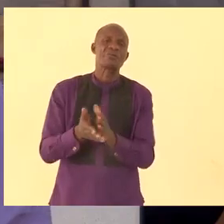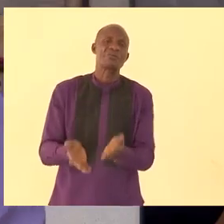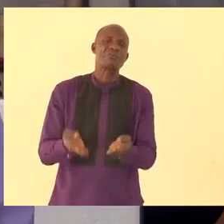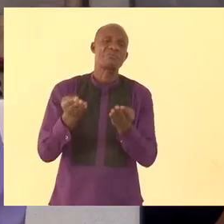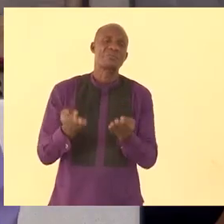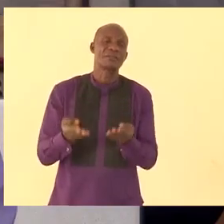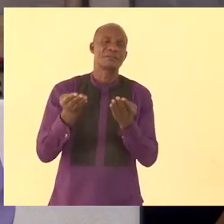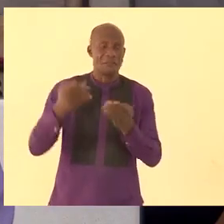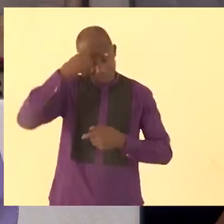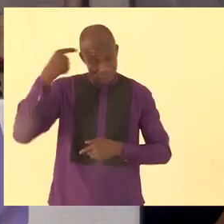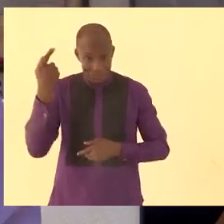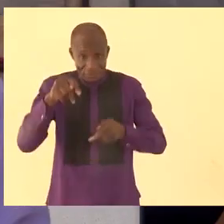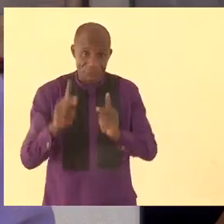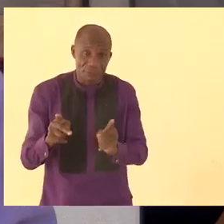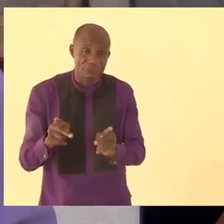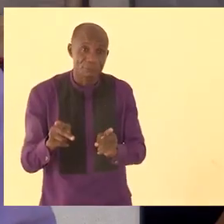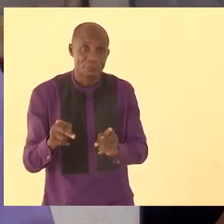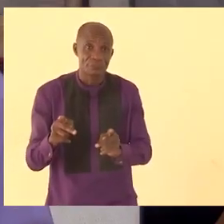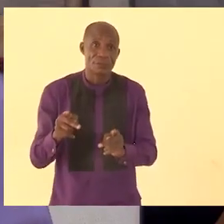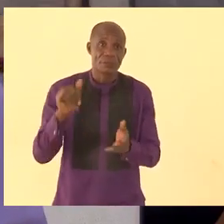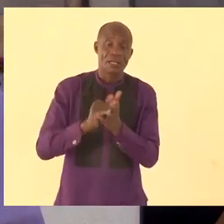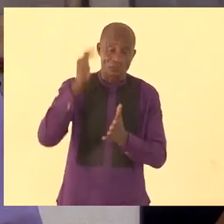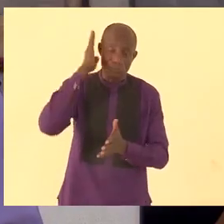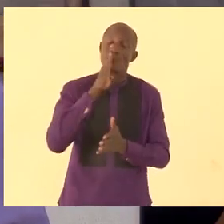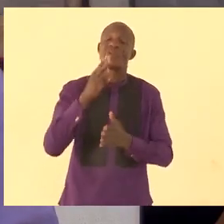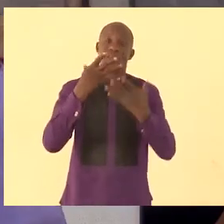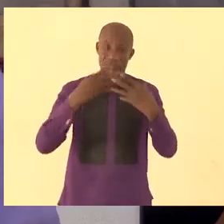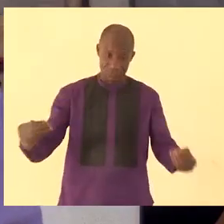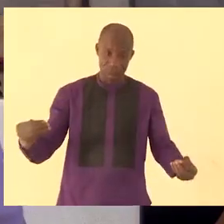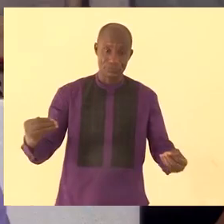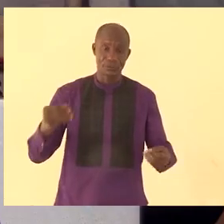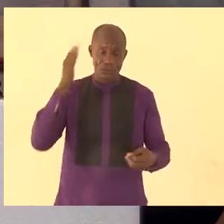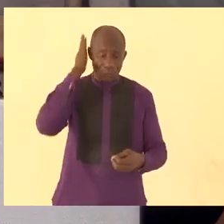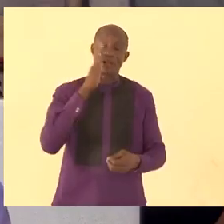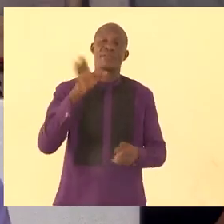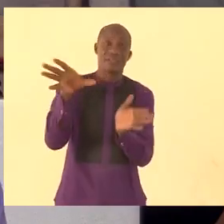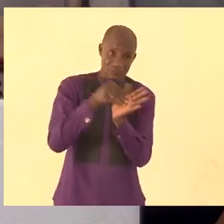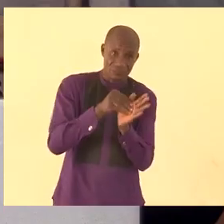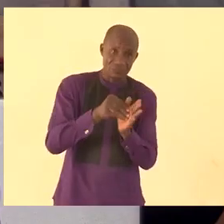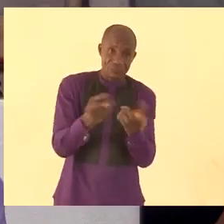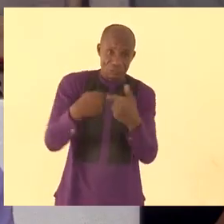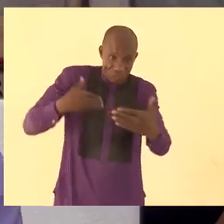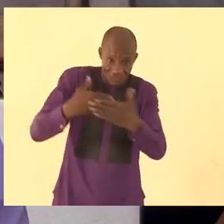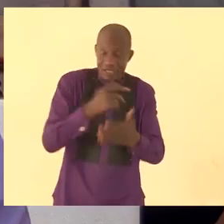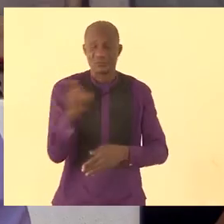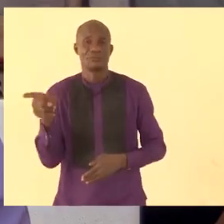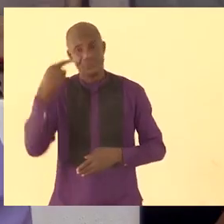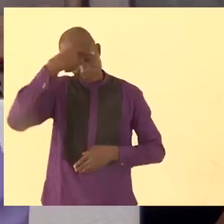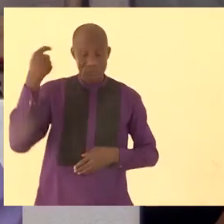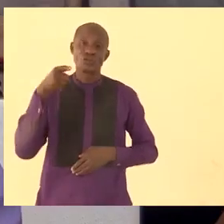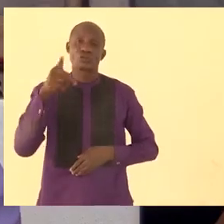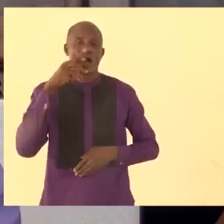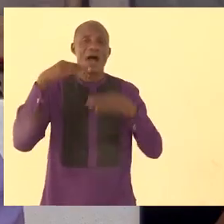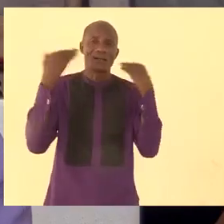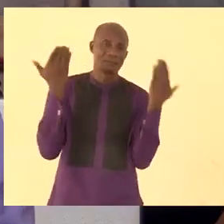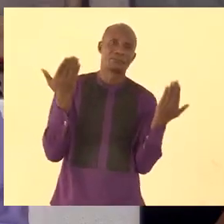happens? Maybe the persons that will actually be the solution to your problem will be attracted to you. They will come close to you. Reason? Because